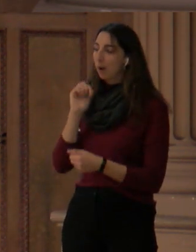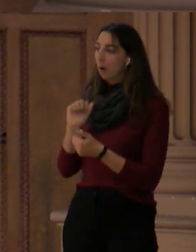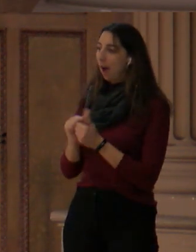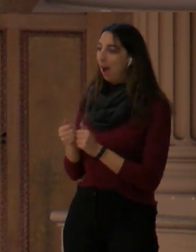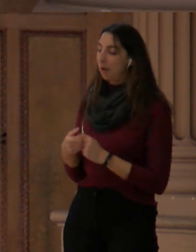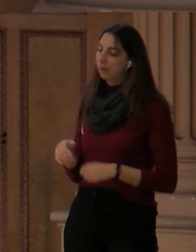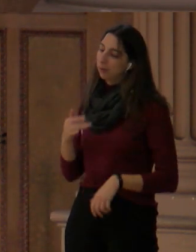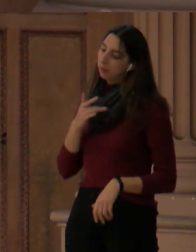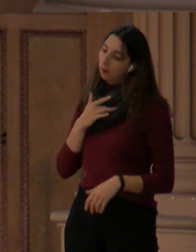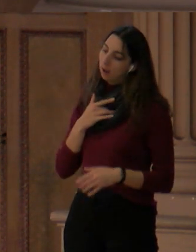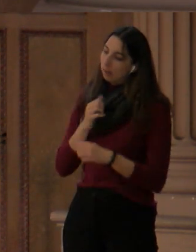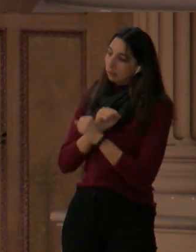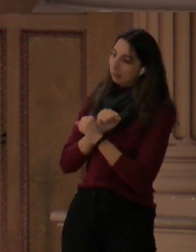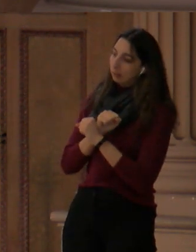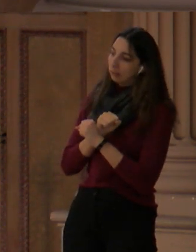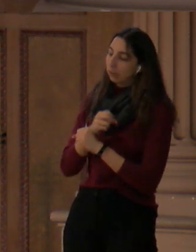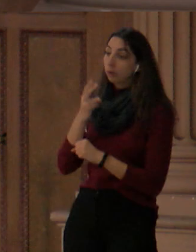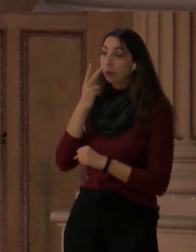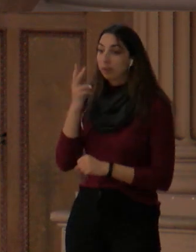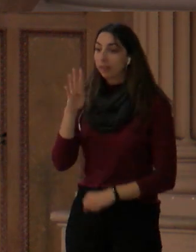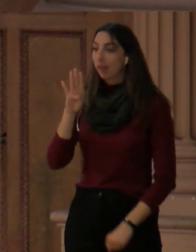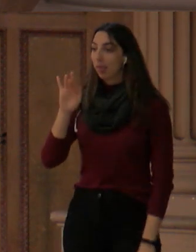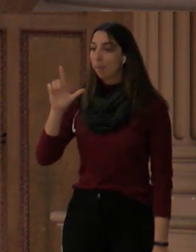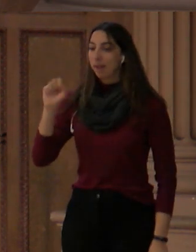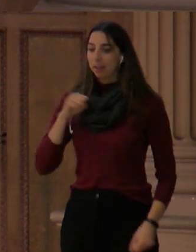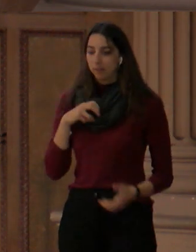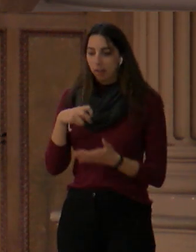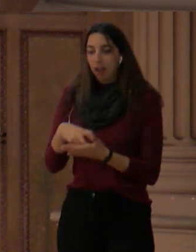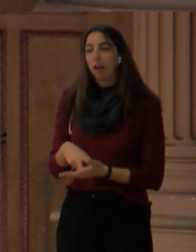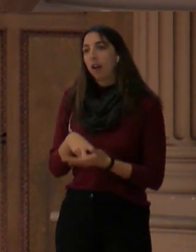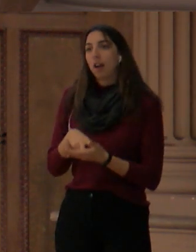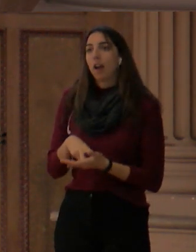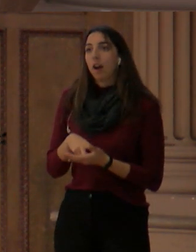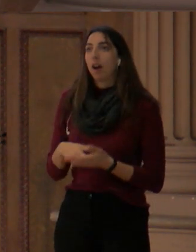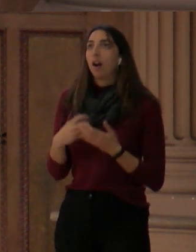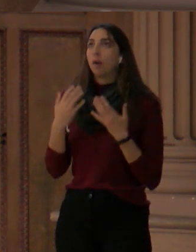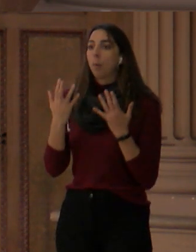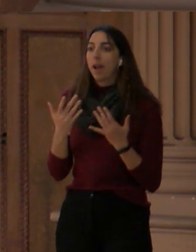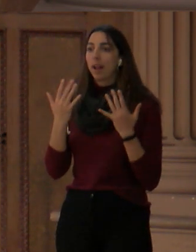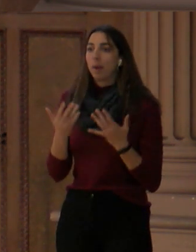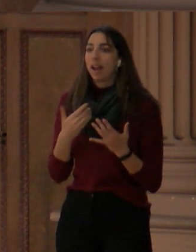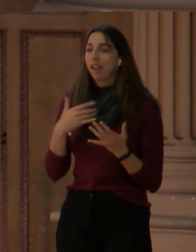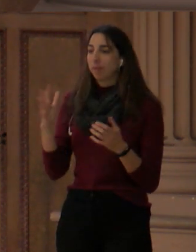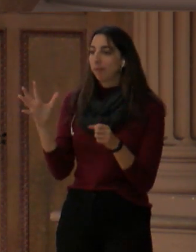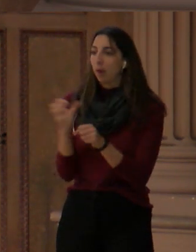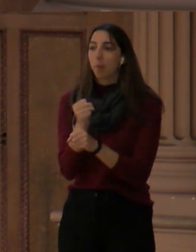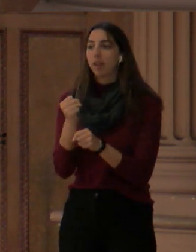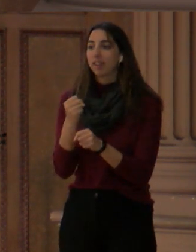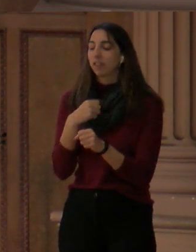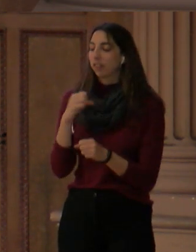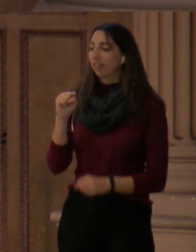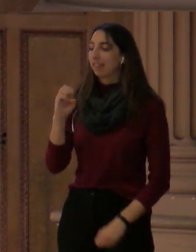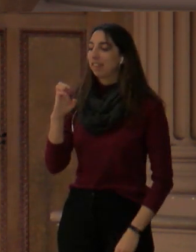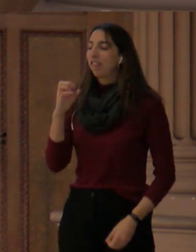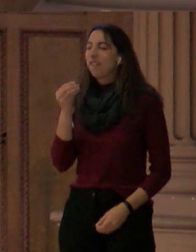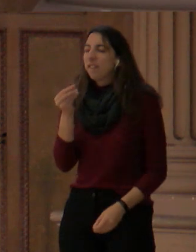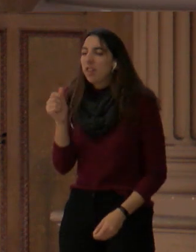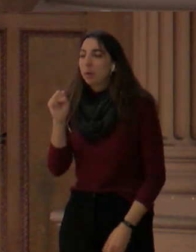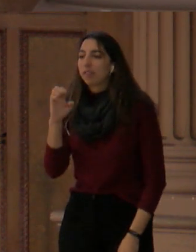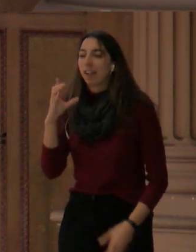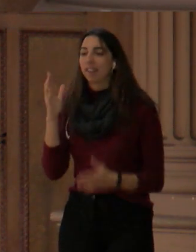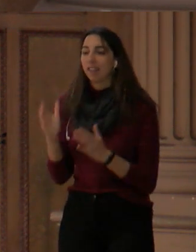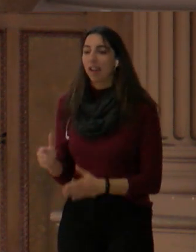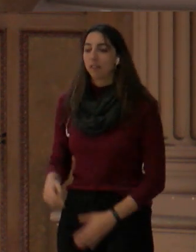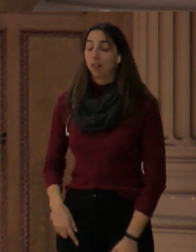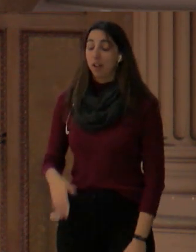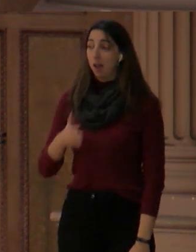my son last week and the Bills are kneeling down at the end of the game. Like they've won it at that point and there are seconds left on the clock and my son goes, they